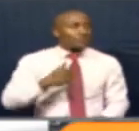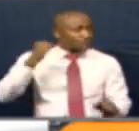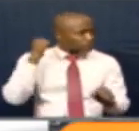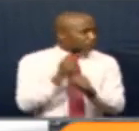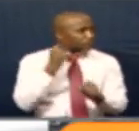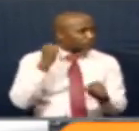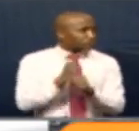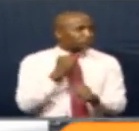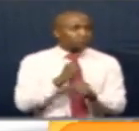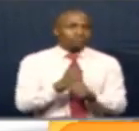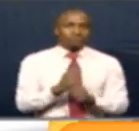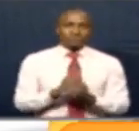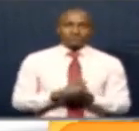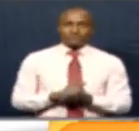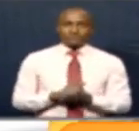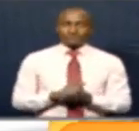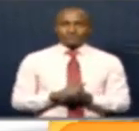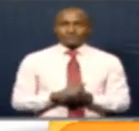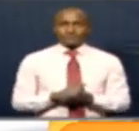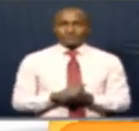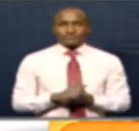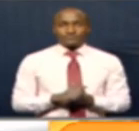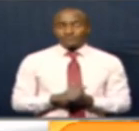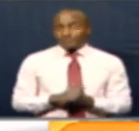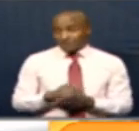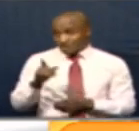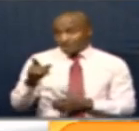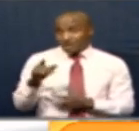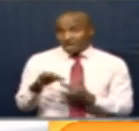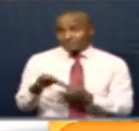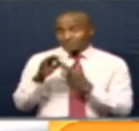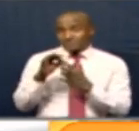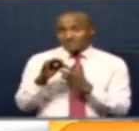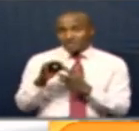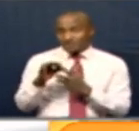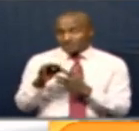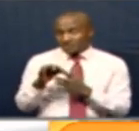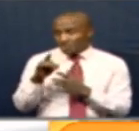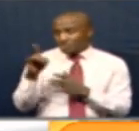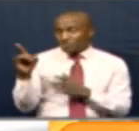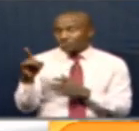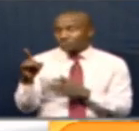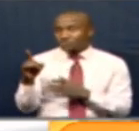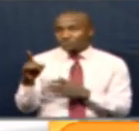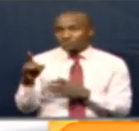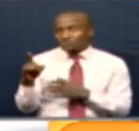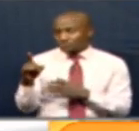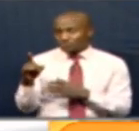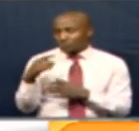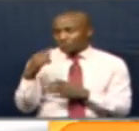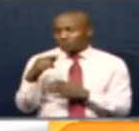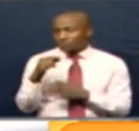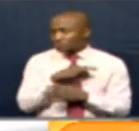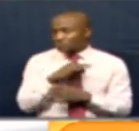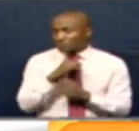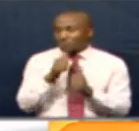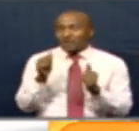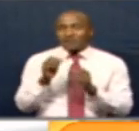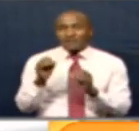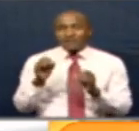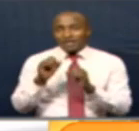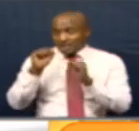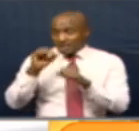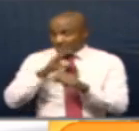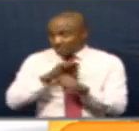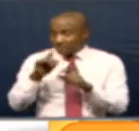first one. And especially for those, below minimum wage earners who should equally benefit from